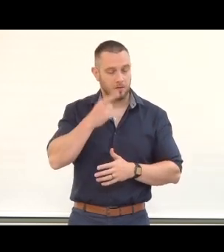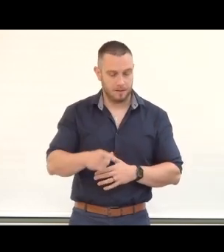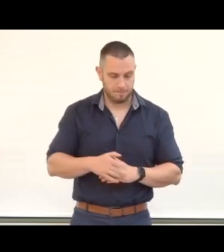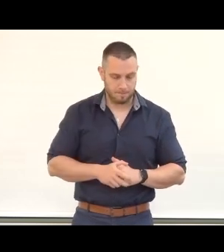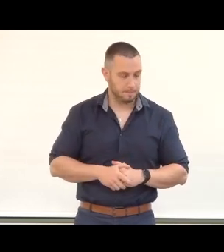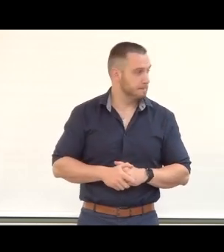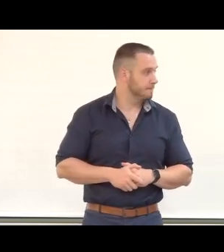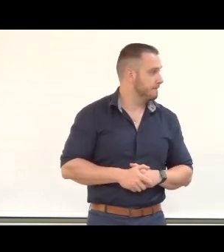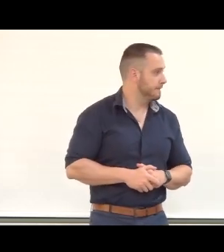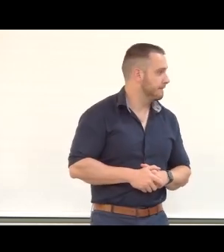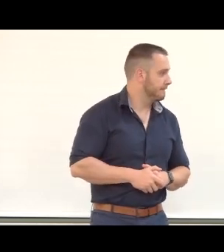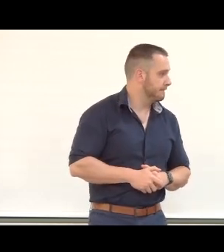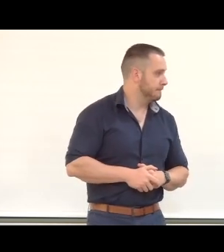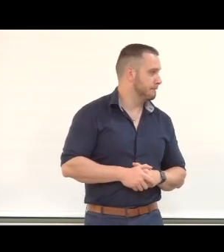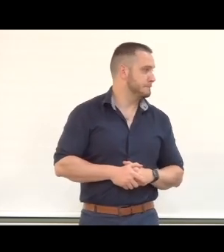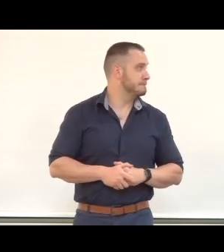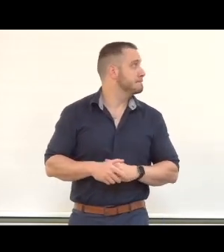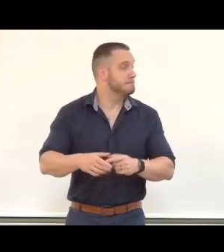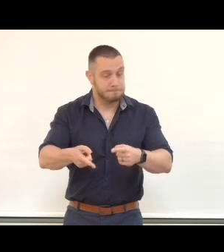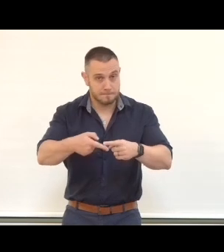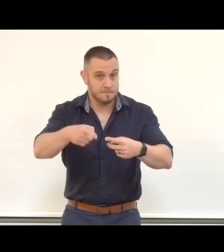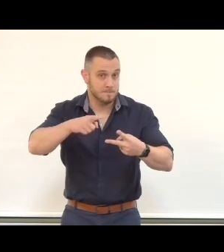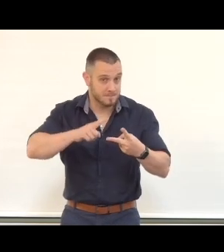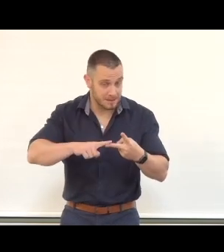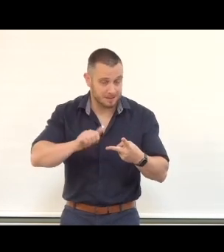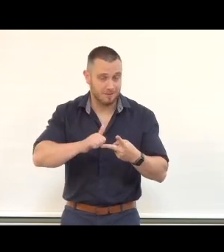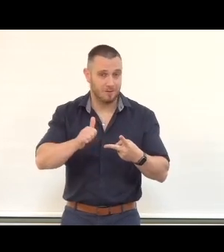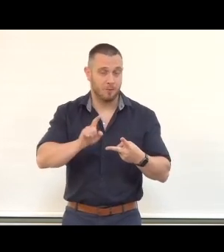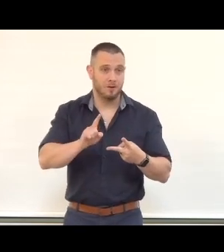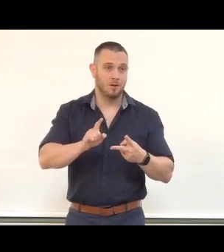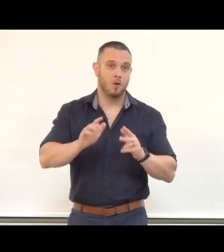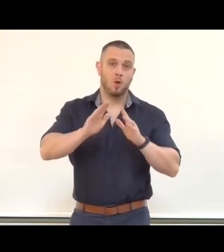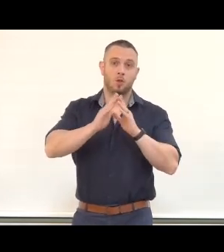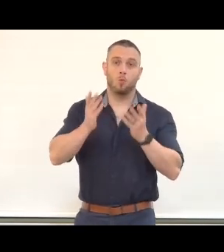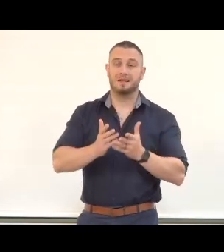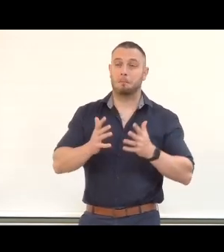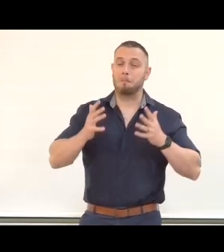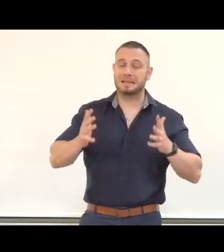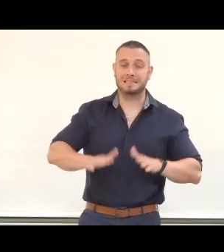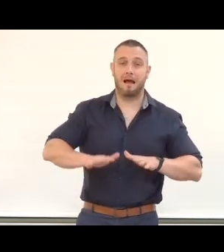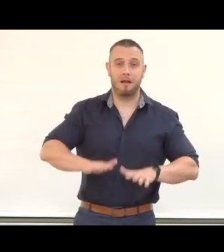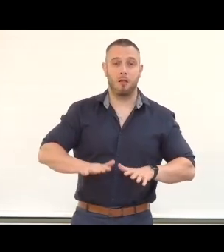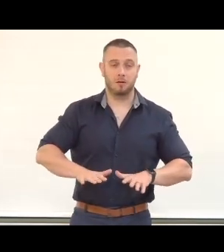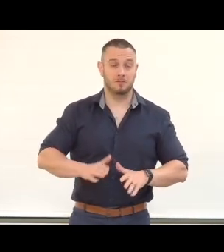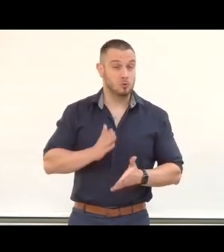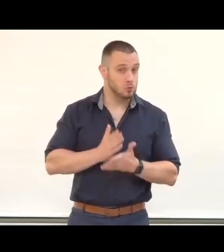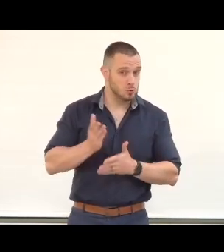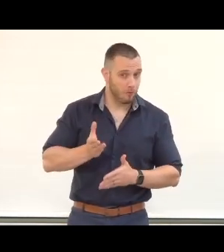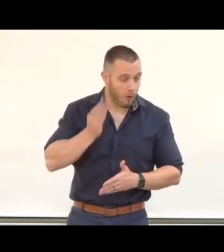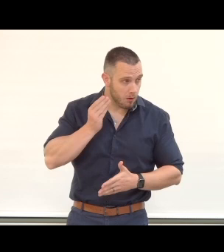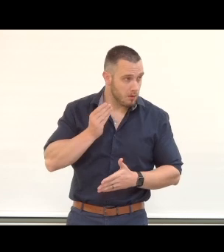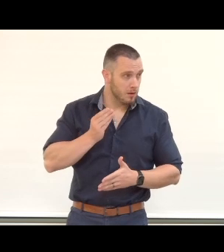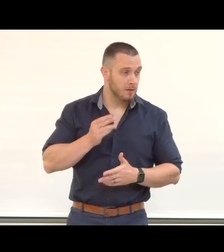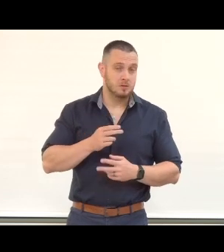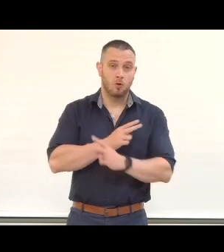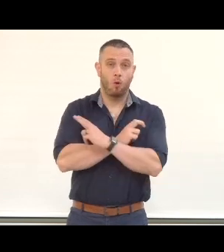interested. Okay. Next commercial is about the world's biggest analog. You have probably heard about that, and the